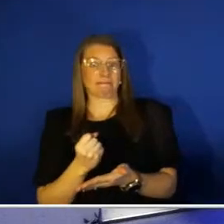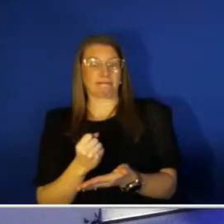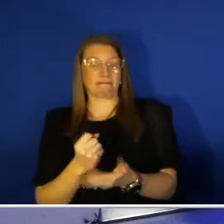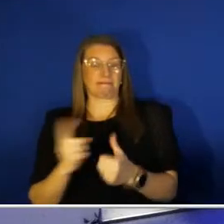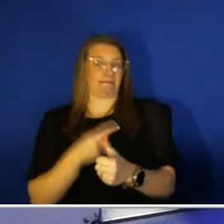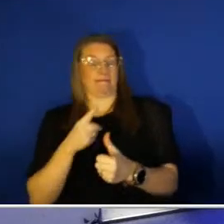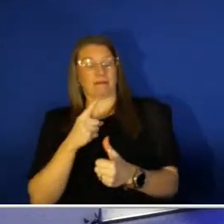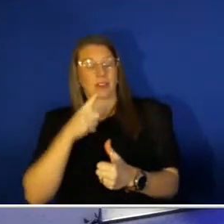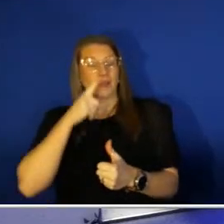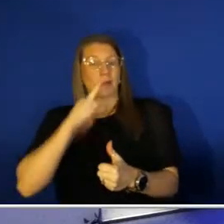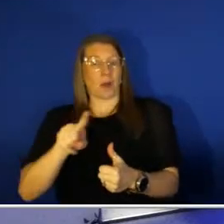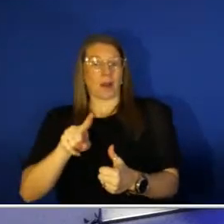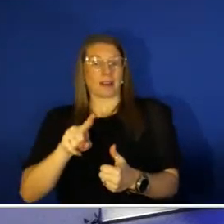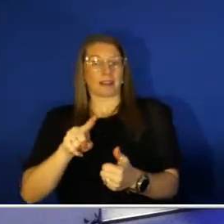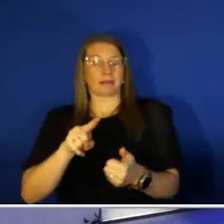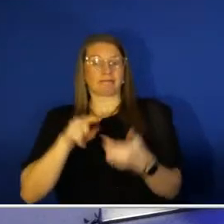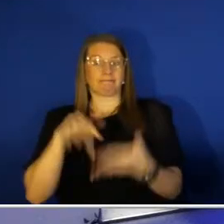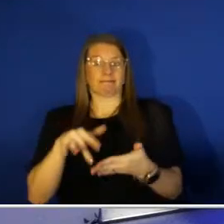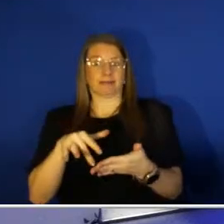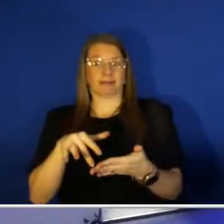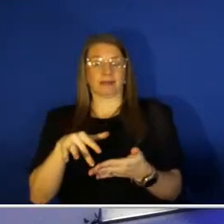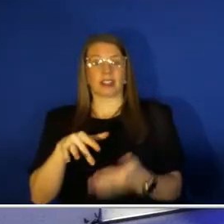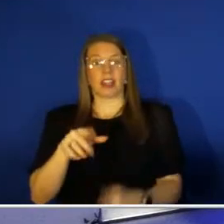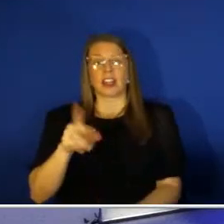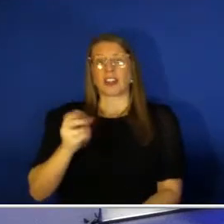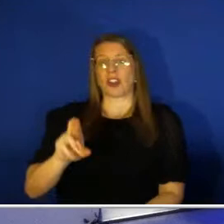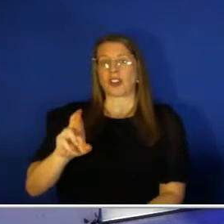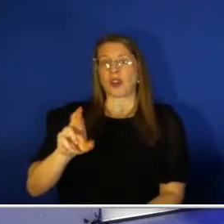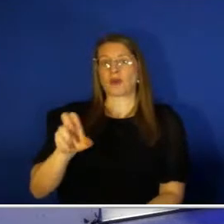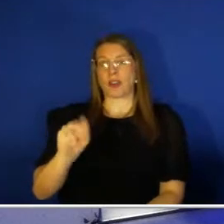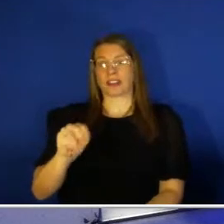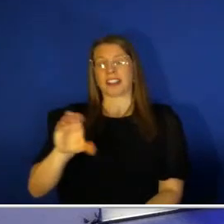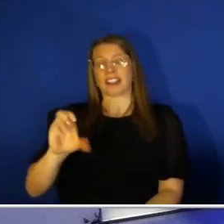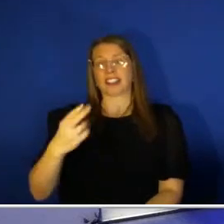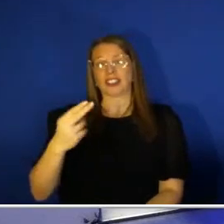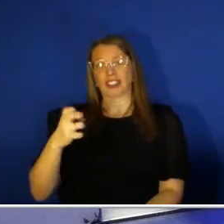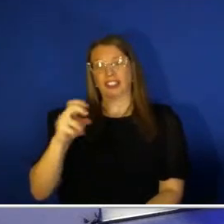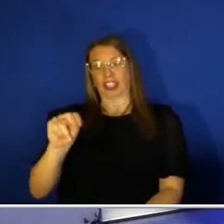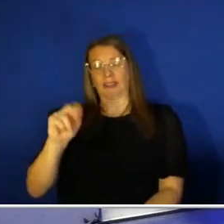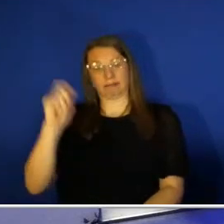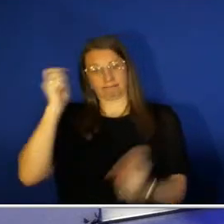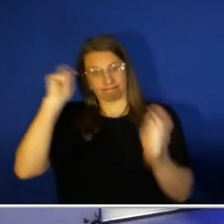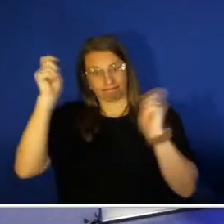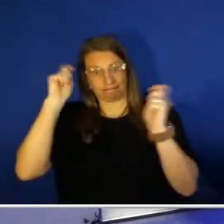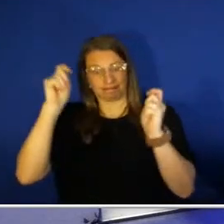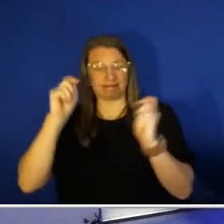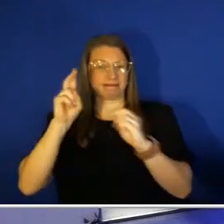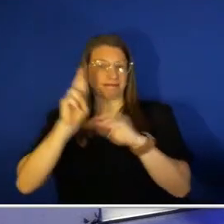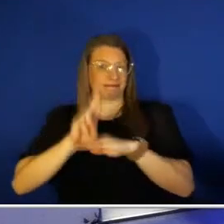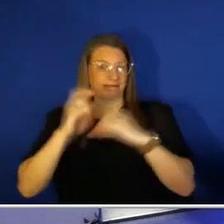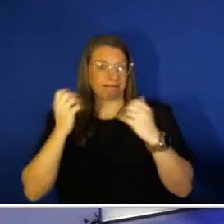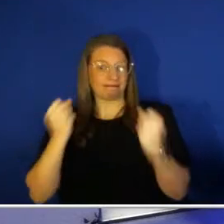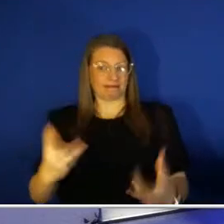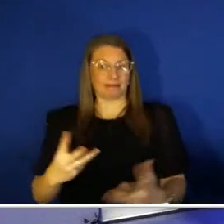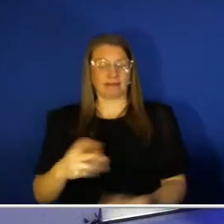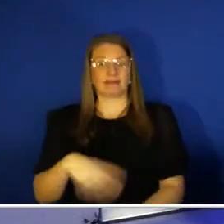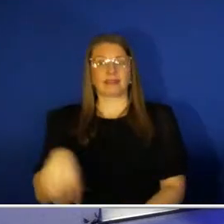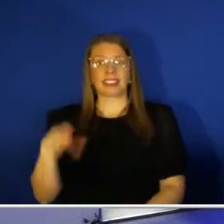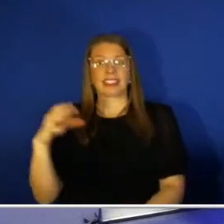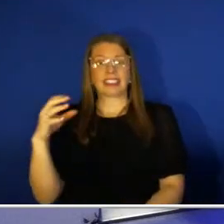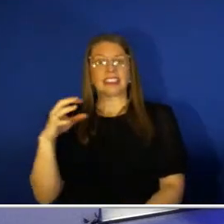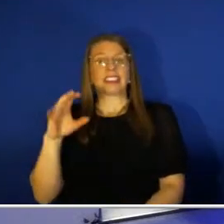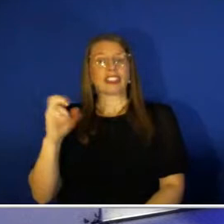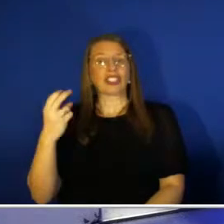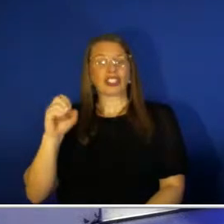to have Dr. Ron Chen, who wears many hats here and around the health system, clinical service chief at the University of Kansas Health System. He is chair of